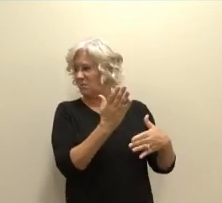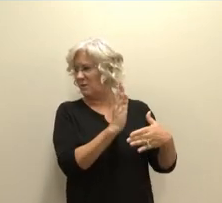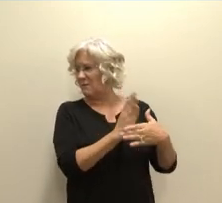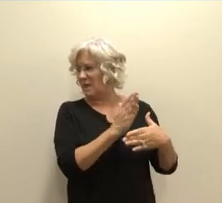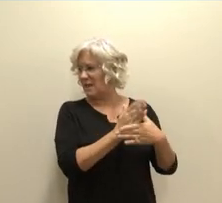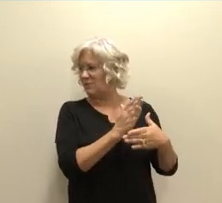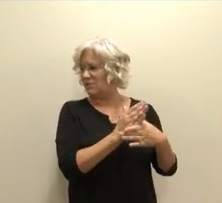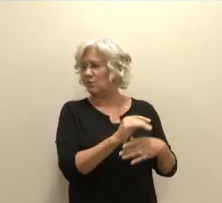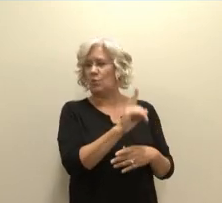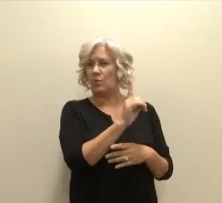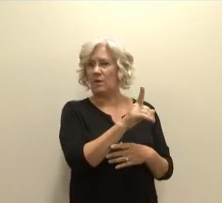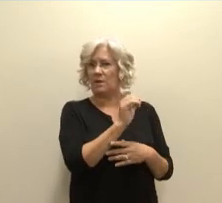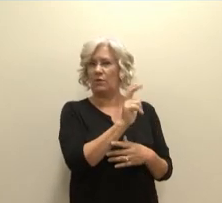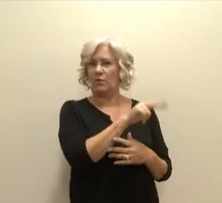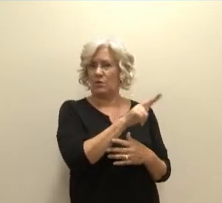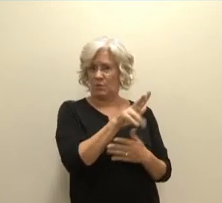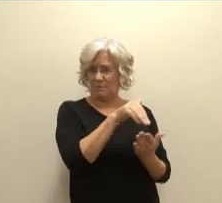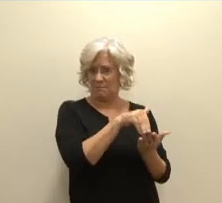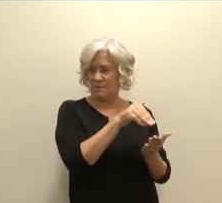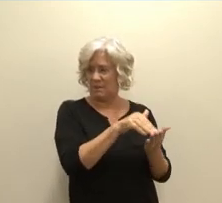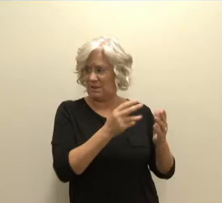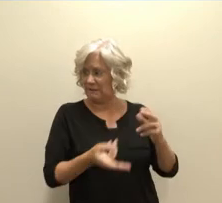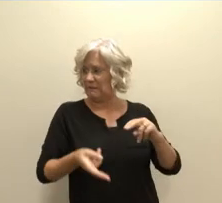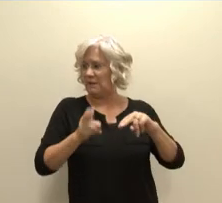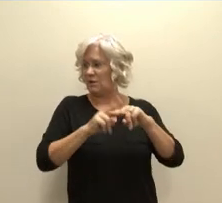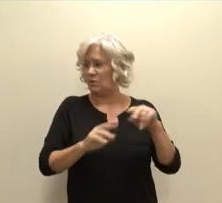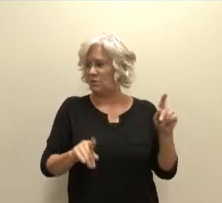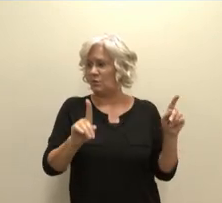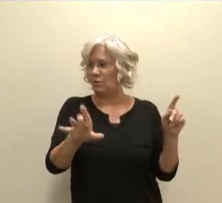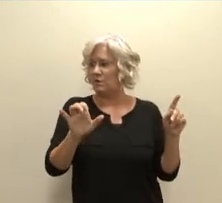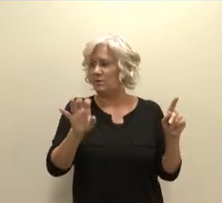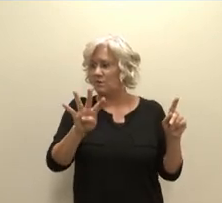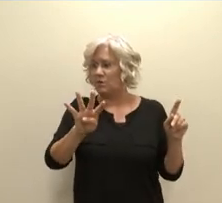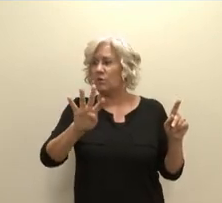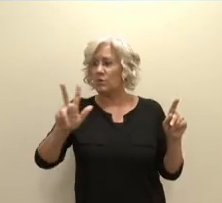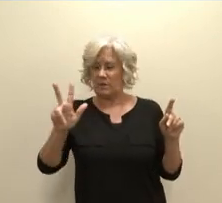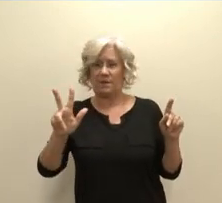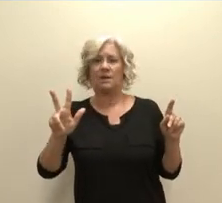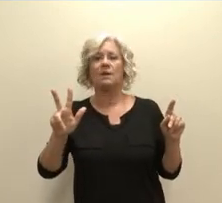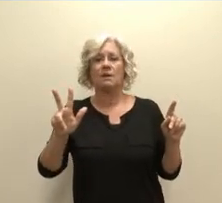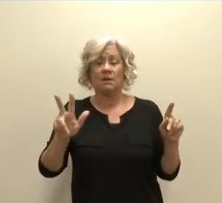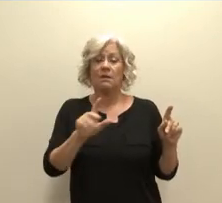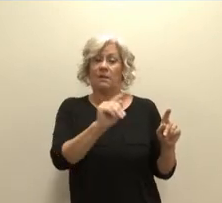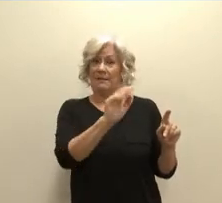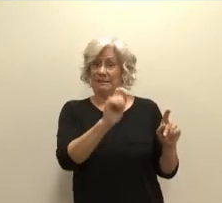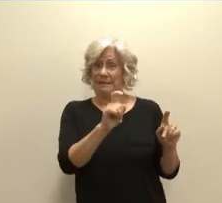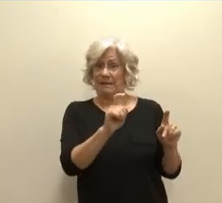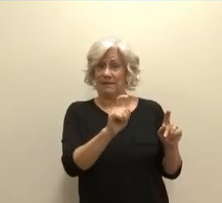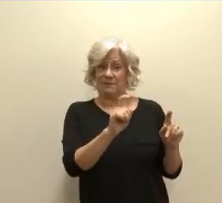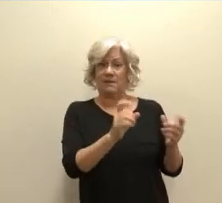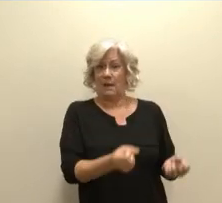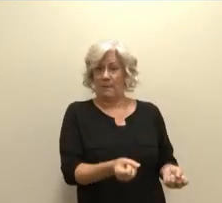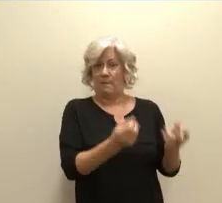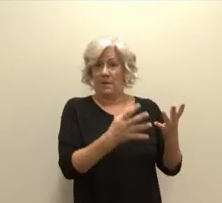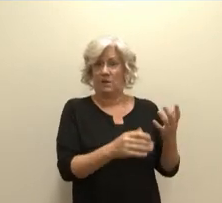$133,000 to $141,000 this year. The average taxable value went from $95,000 to